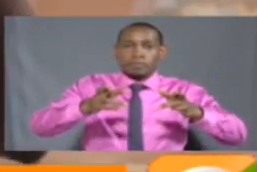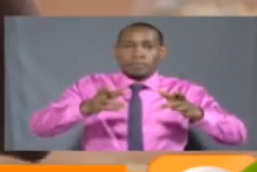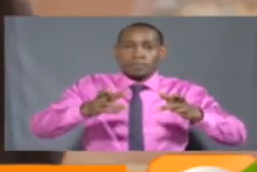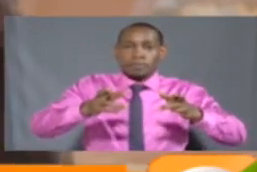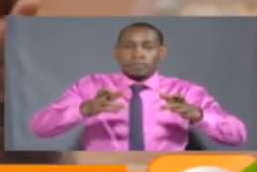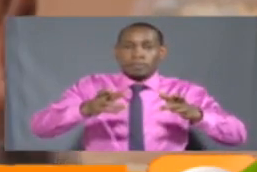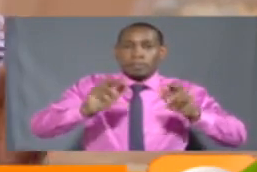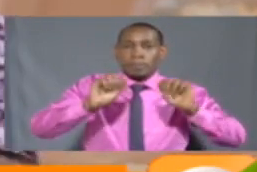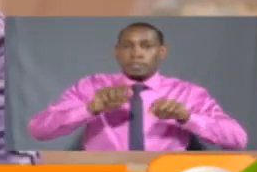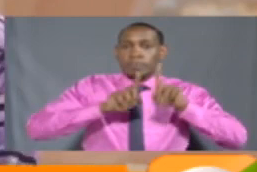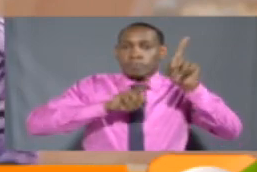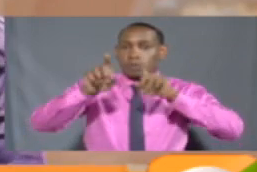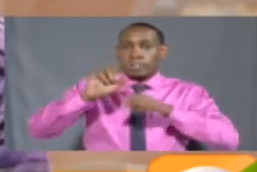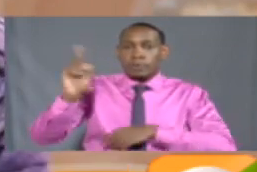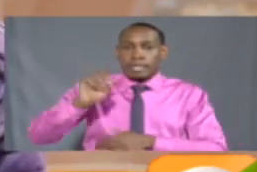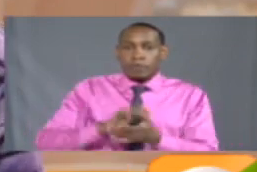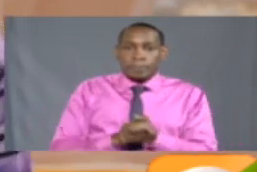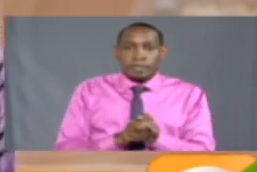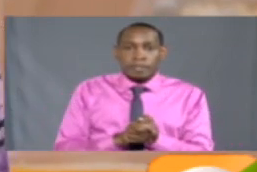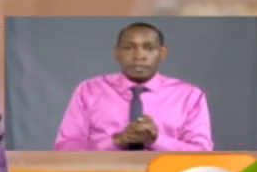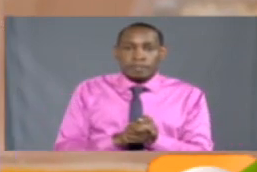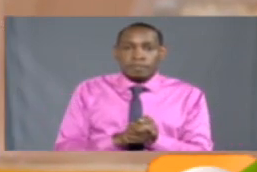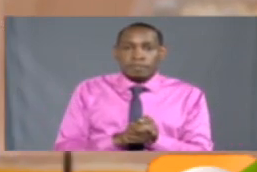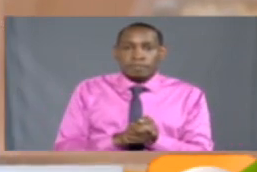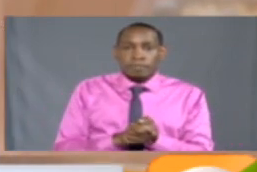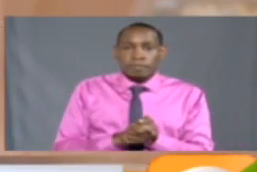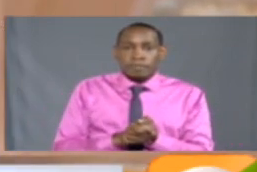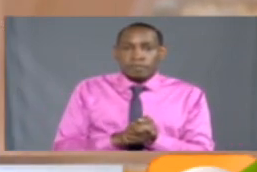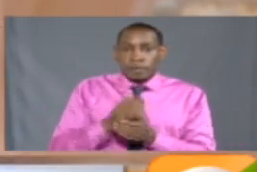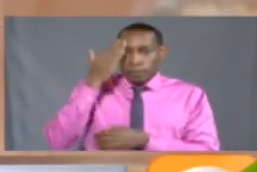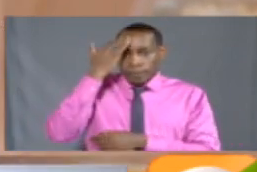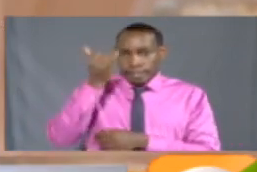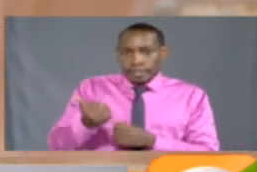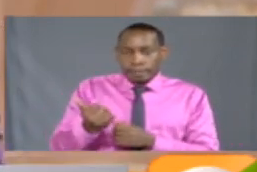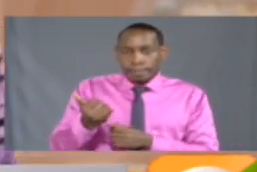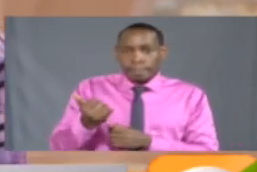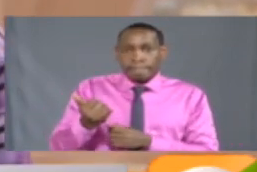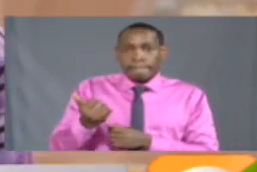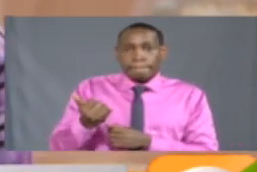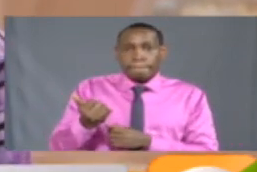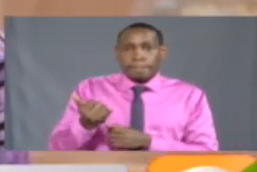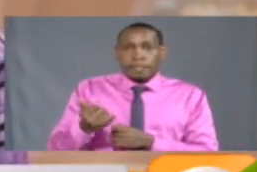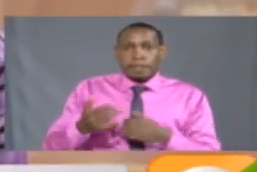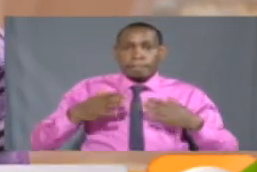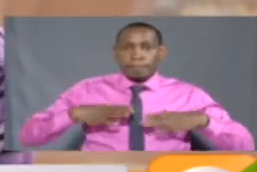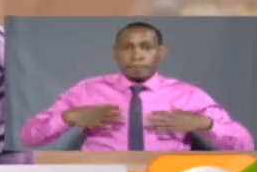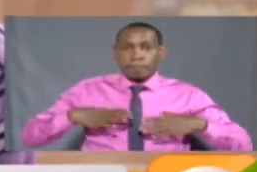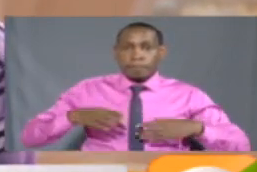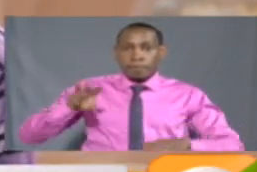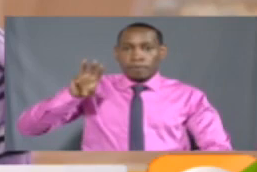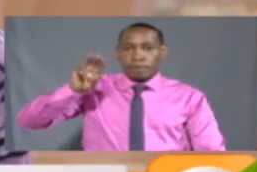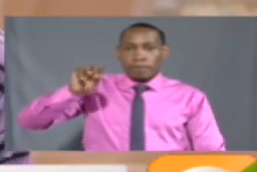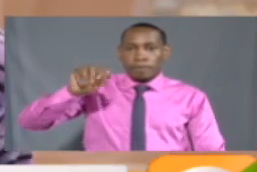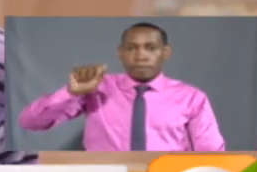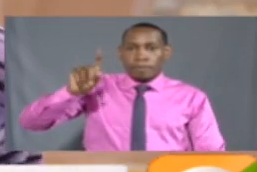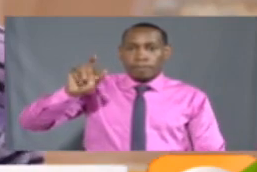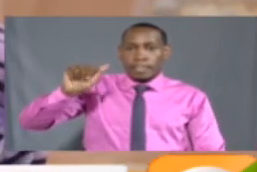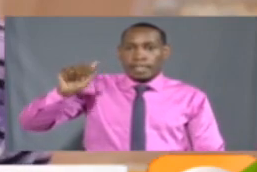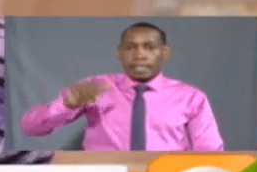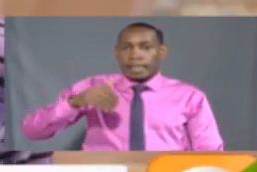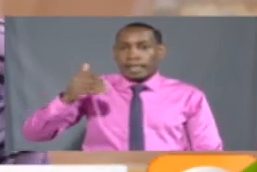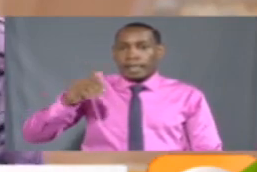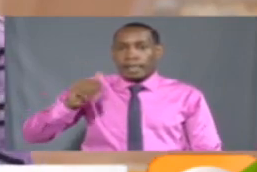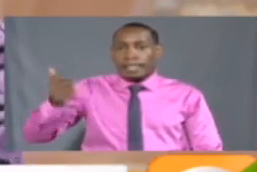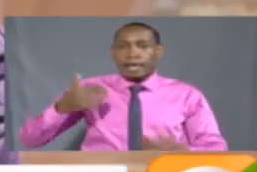tuende mpaka Nairobi. Hakuna pasi ya kutoka kwa sababu hakuna ile watu wetu wa Mandera wengine hamna